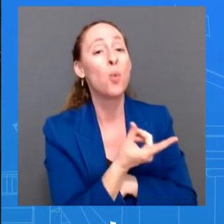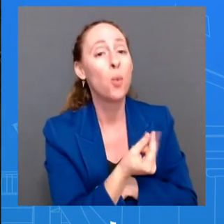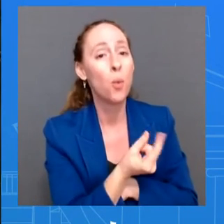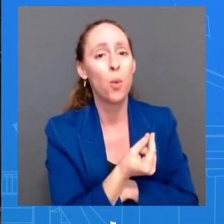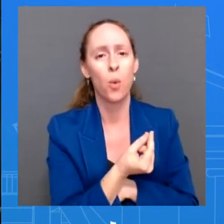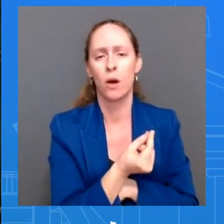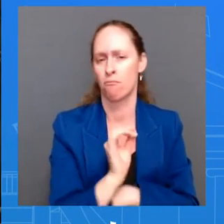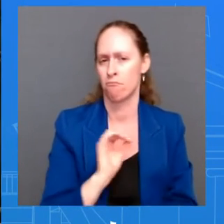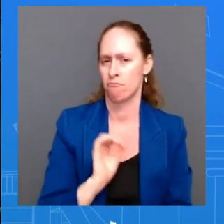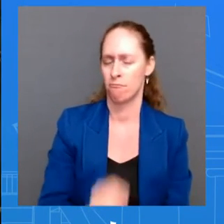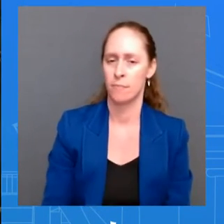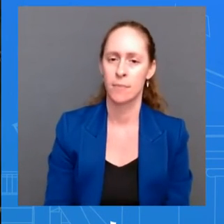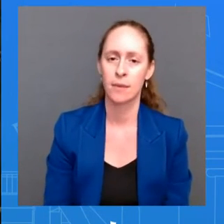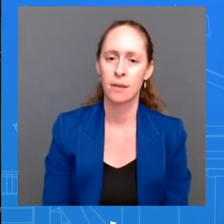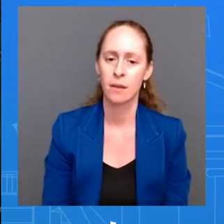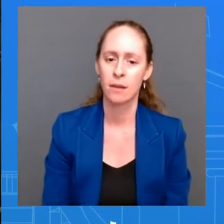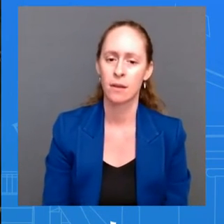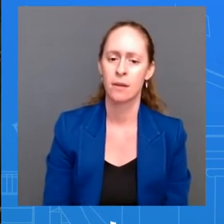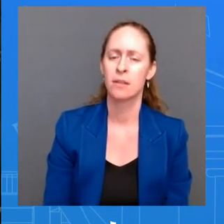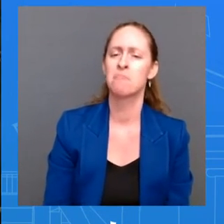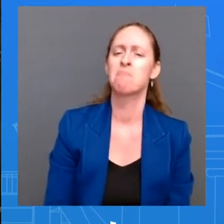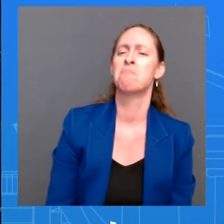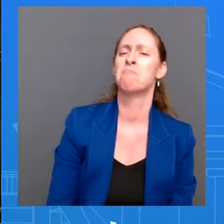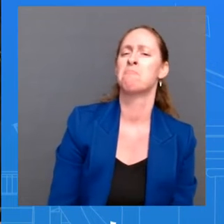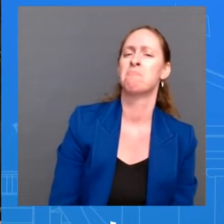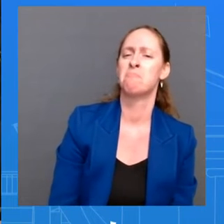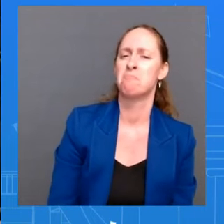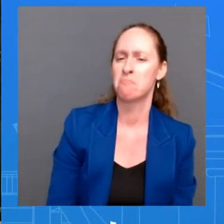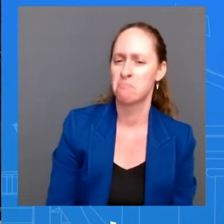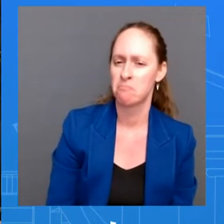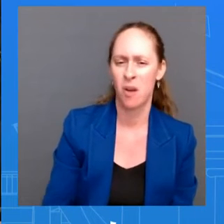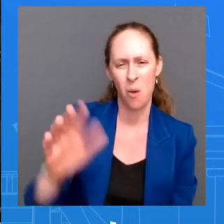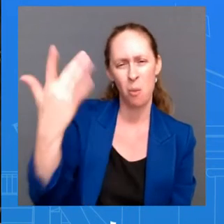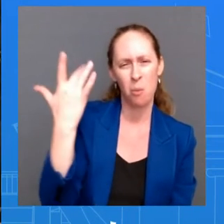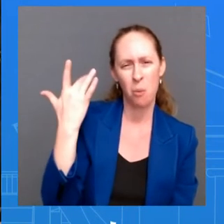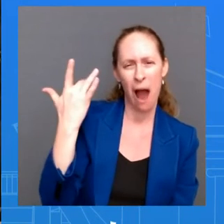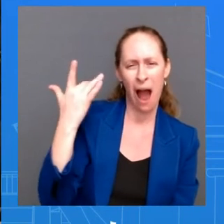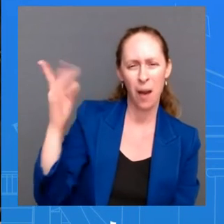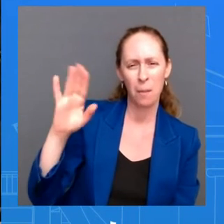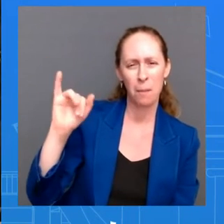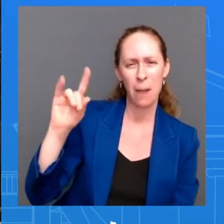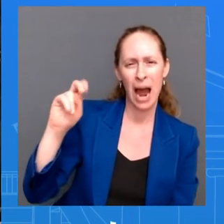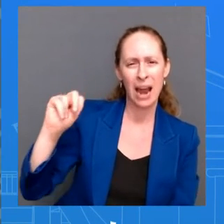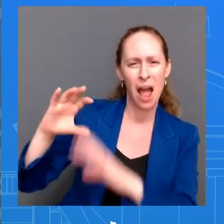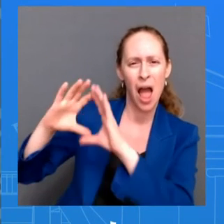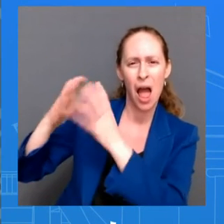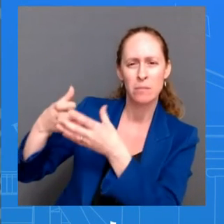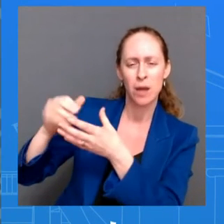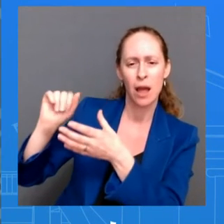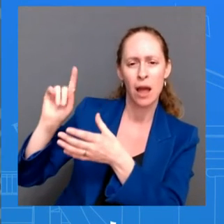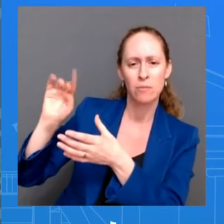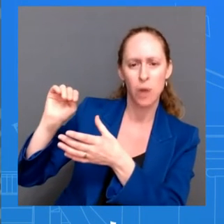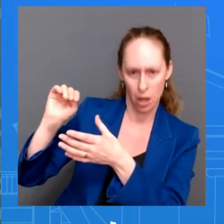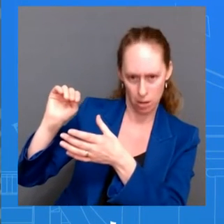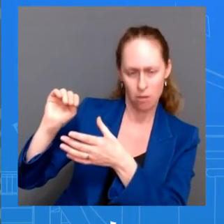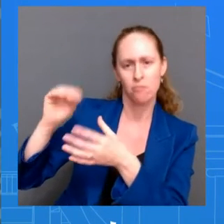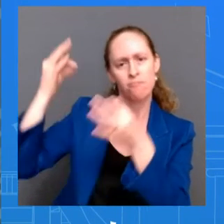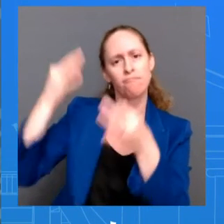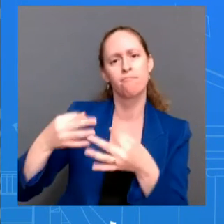subject, why is the Biden administration building a border wall in Arizona? So